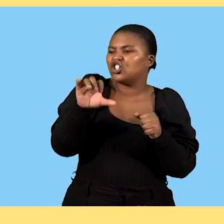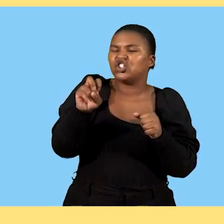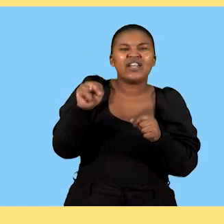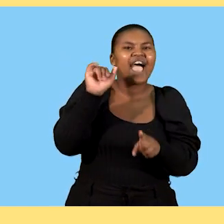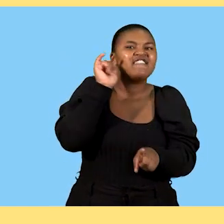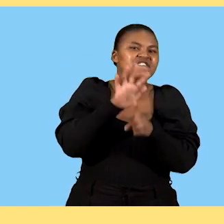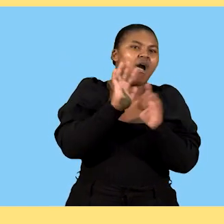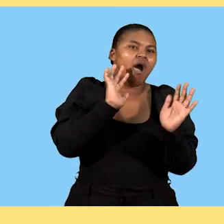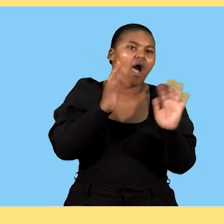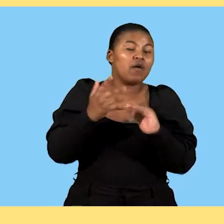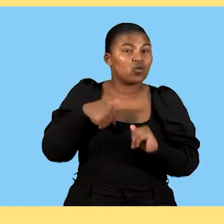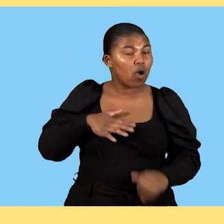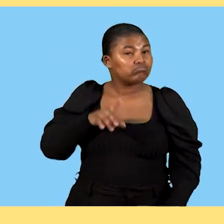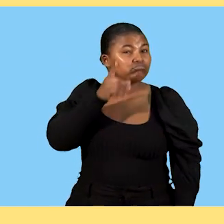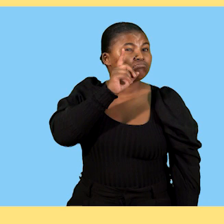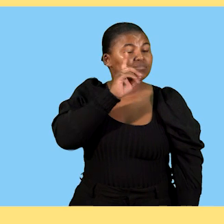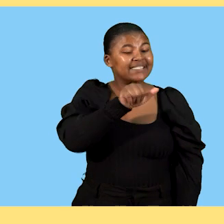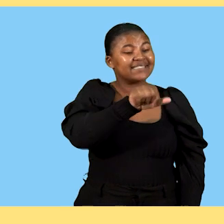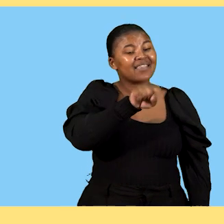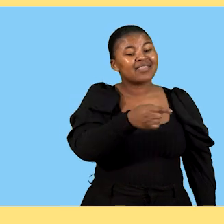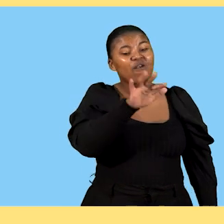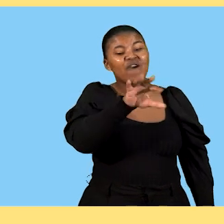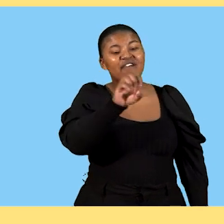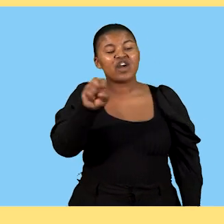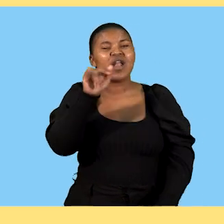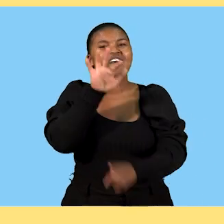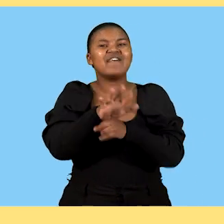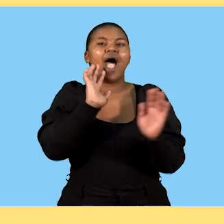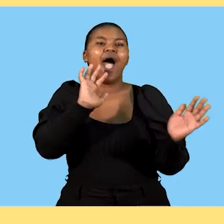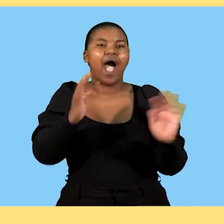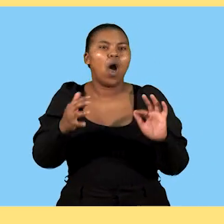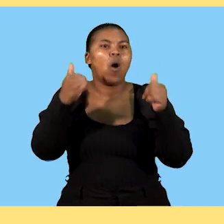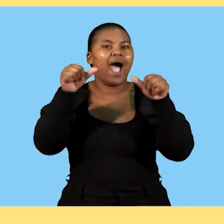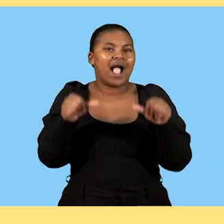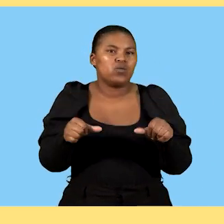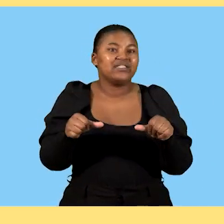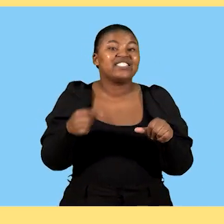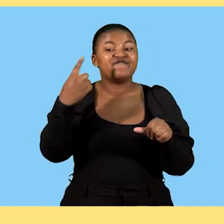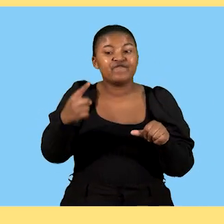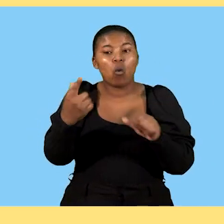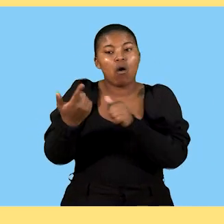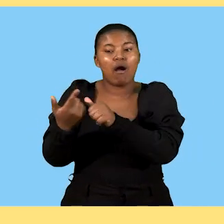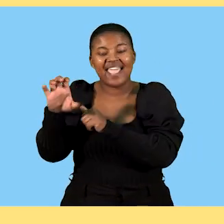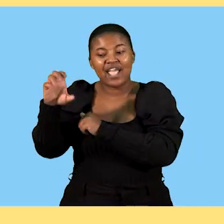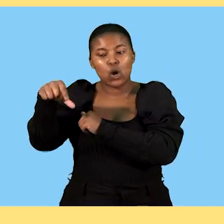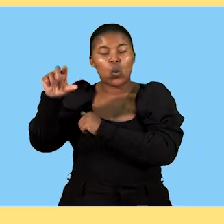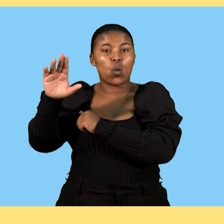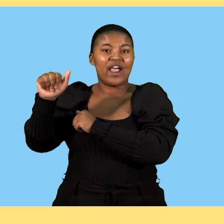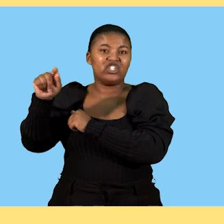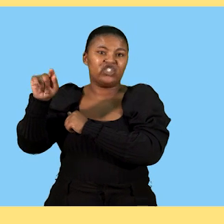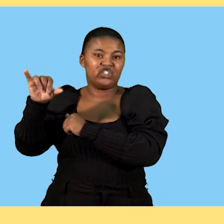want to see how this 6,500 will affect the accounting equation.